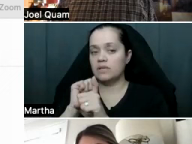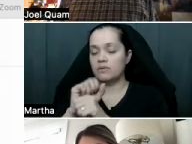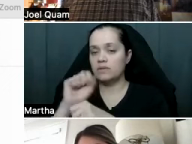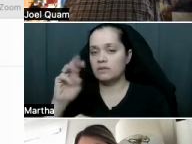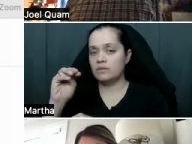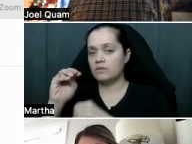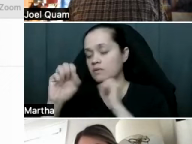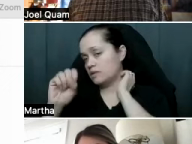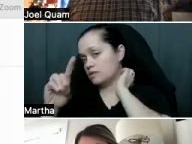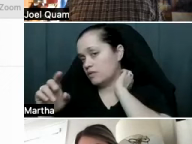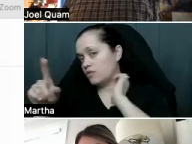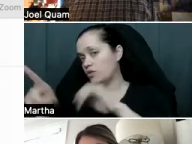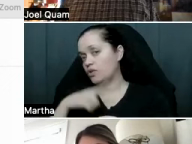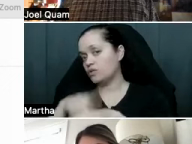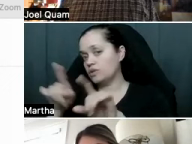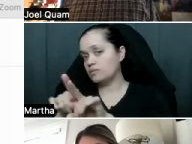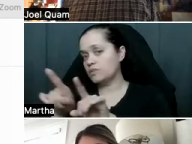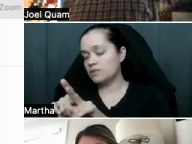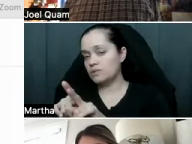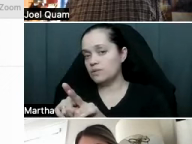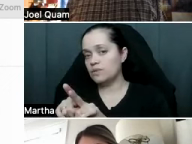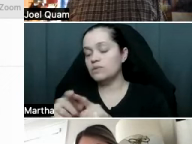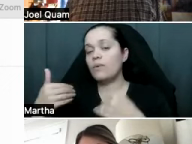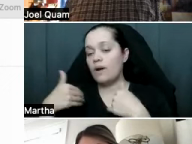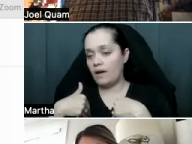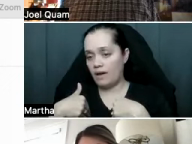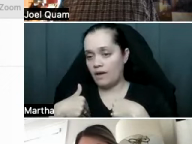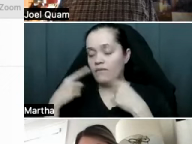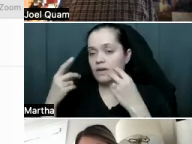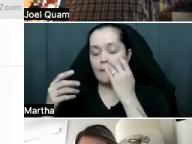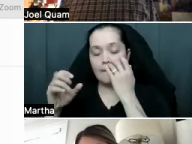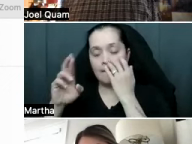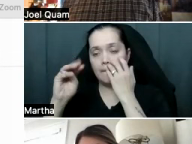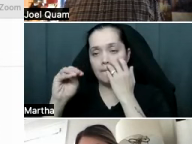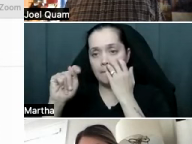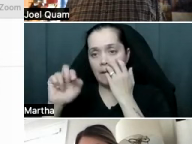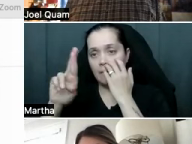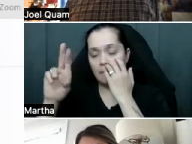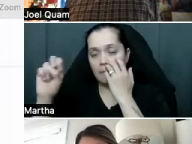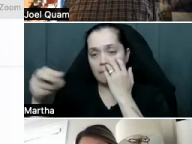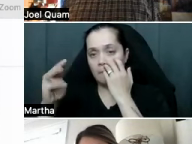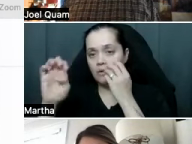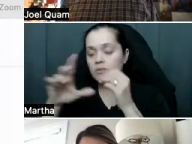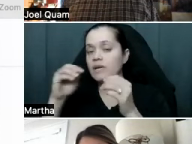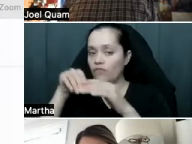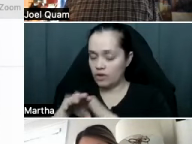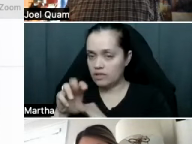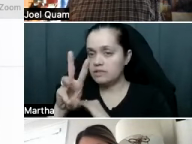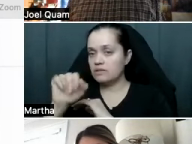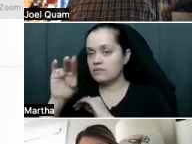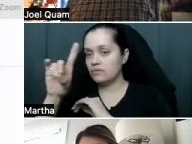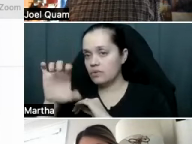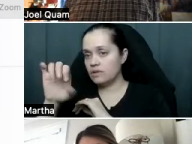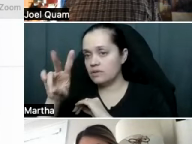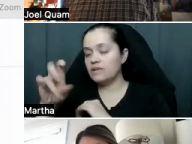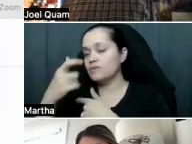Dakota for a while. So I have been to Mount Rushmore, and I've been in Wind Cave. And it is quite